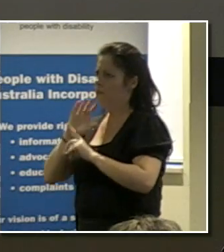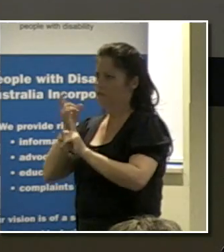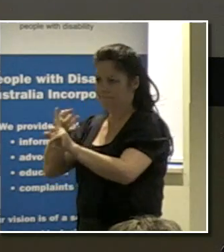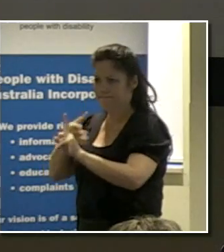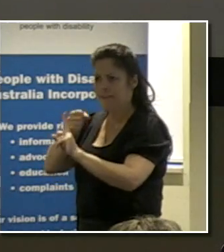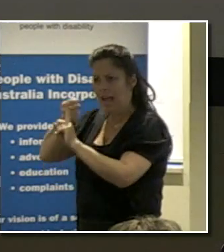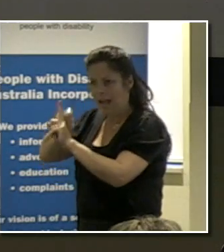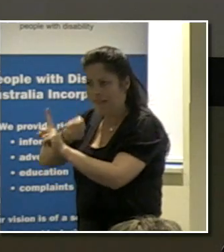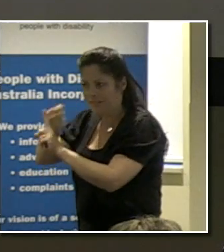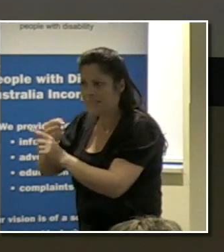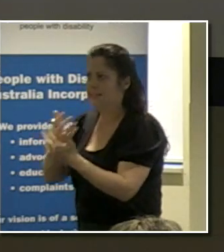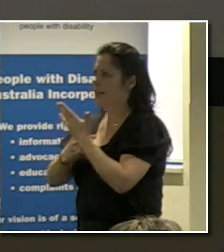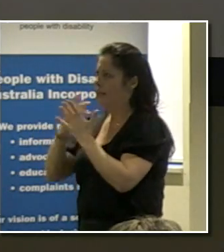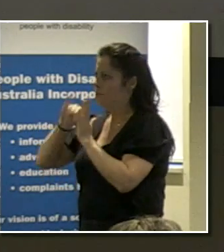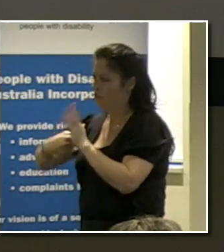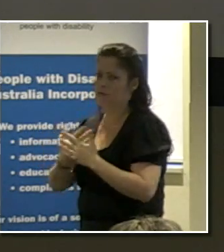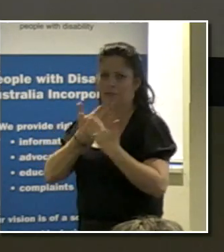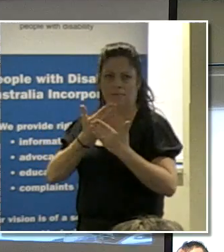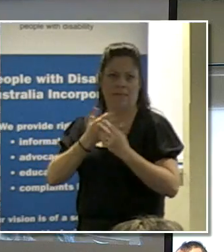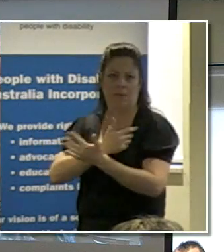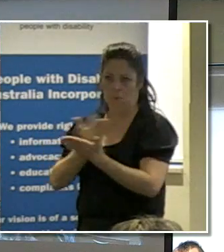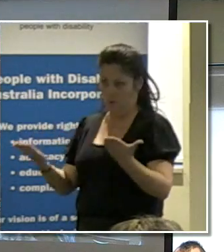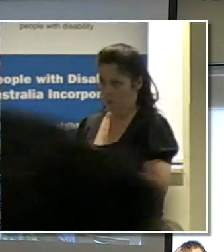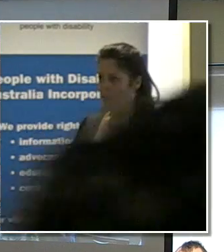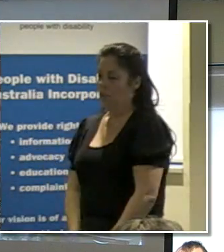and projects. Thank you.